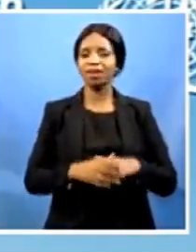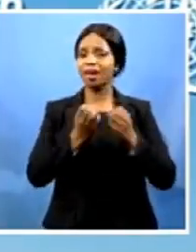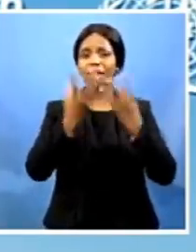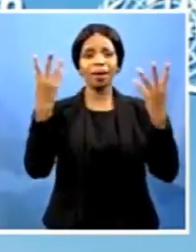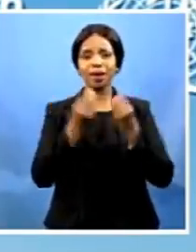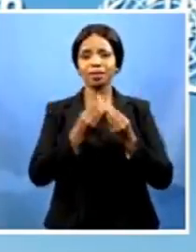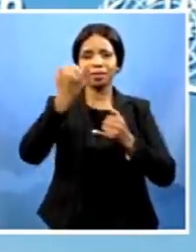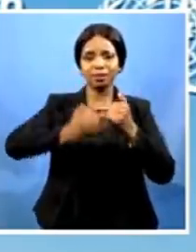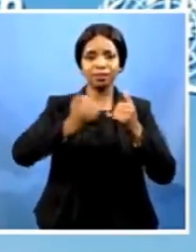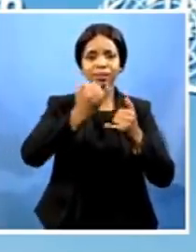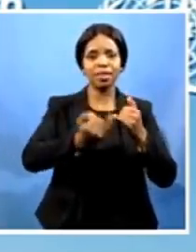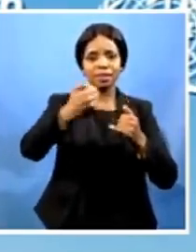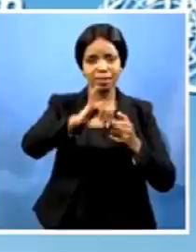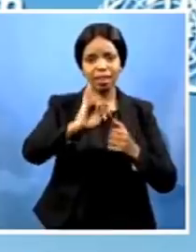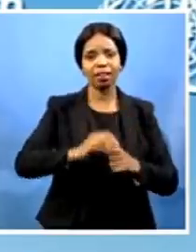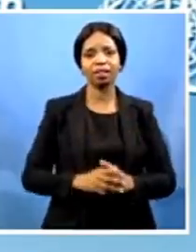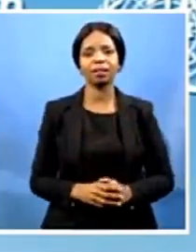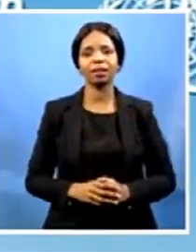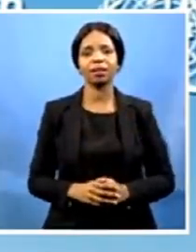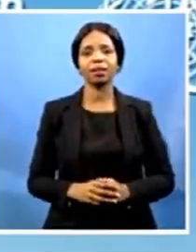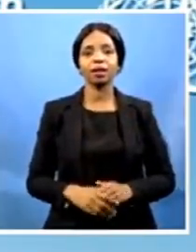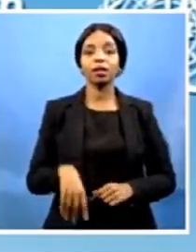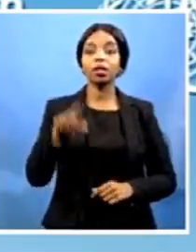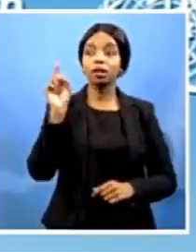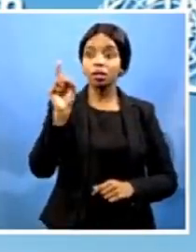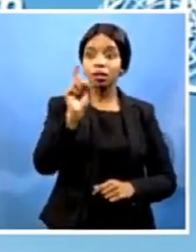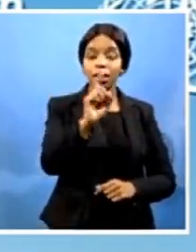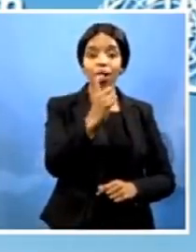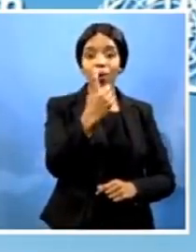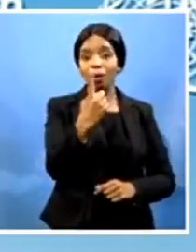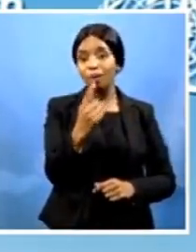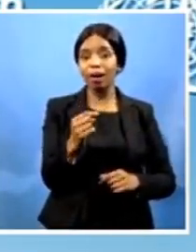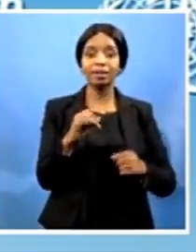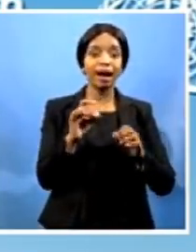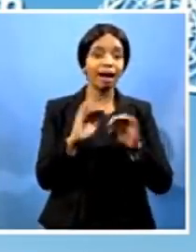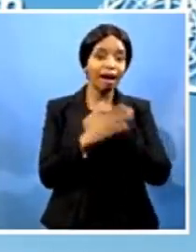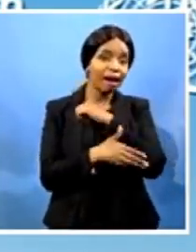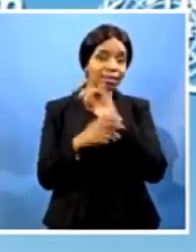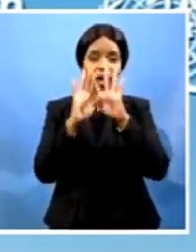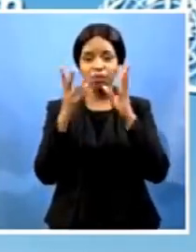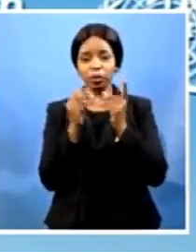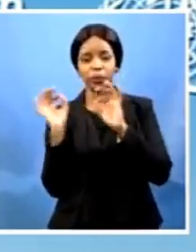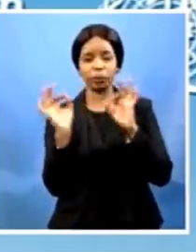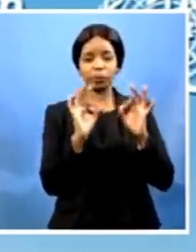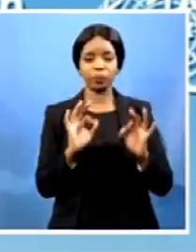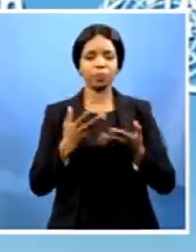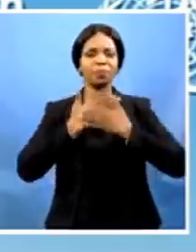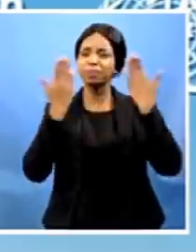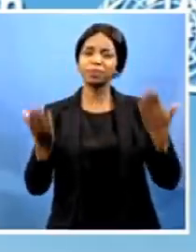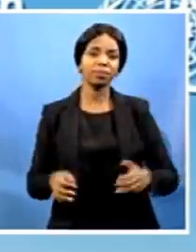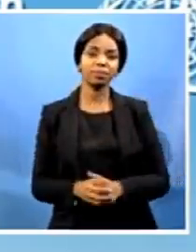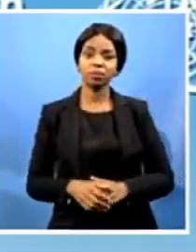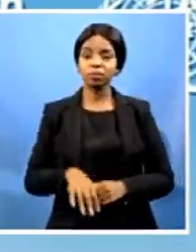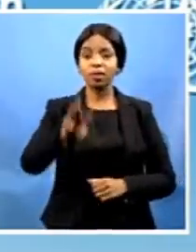no single country has everything in place. WHO will continue working with countries and the